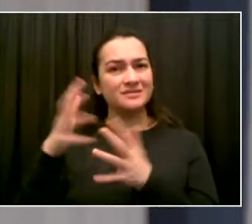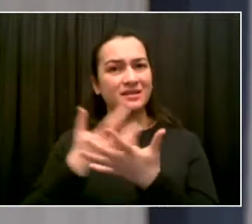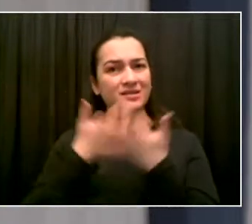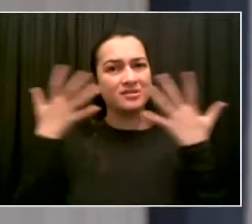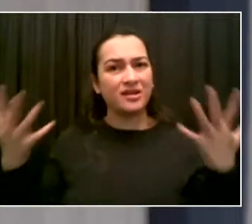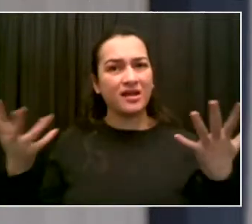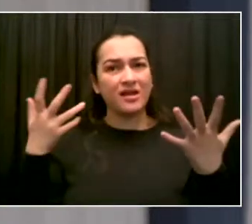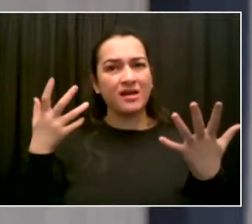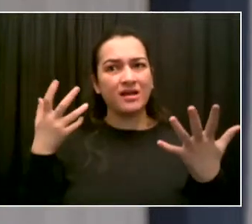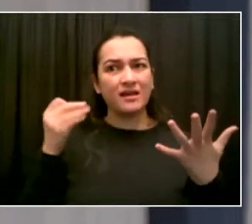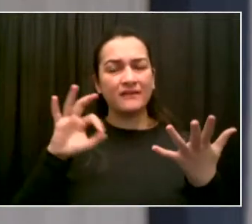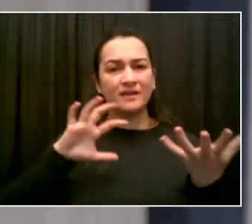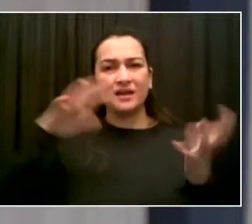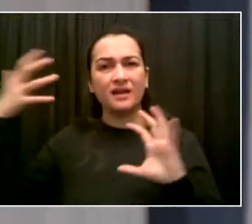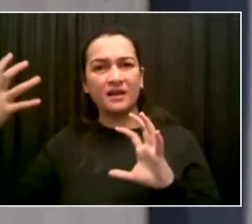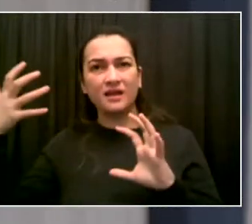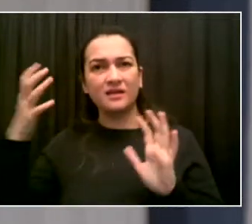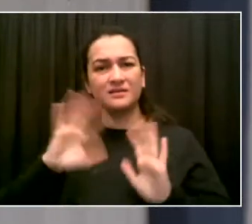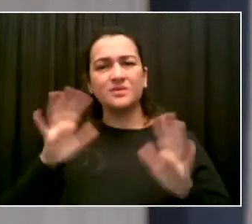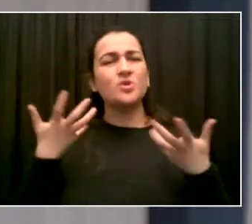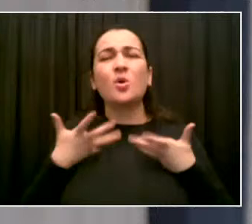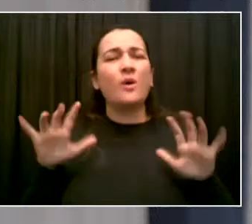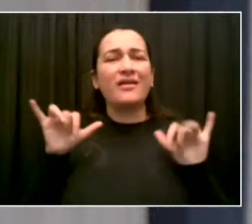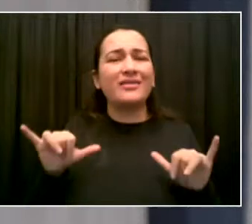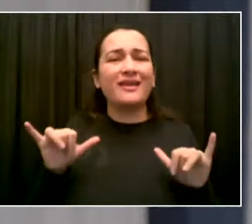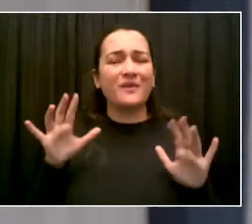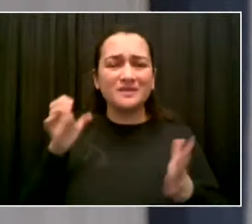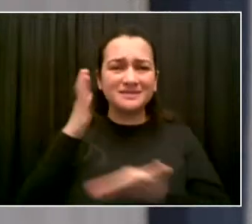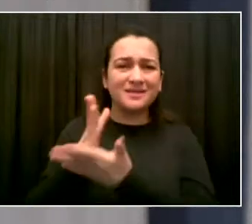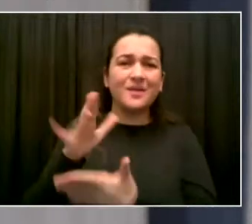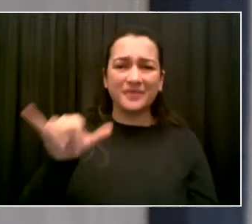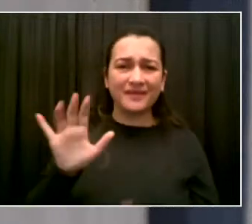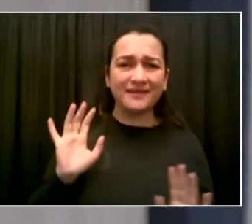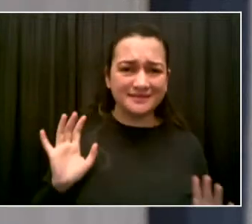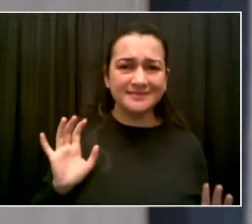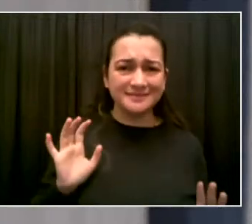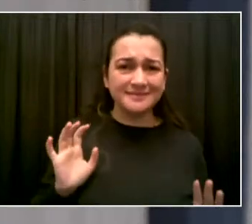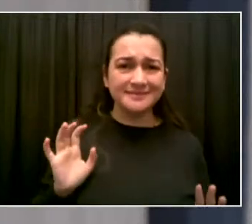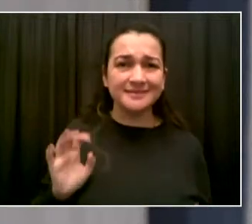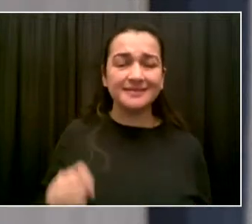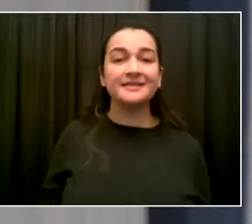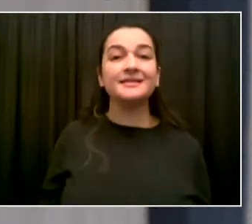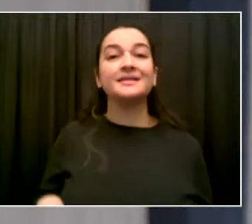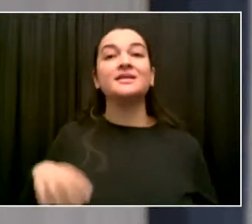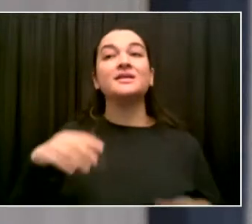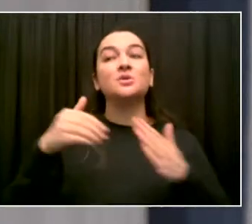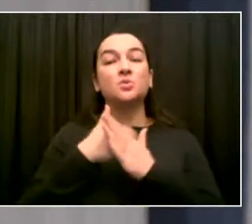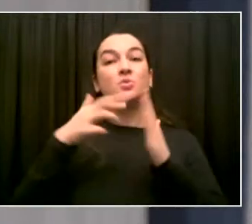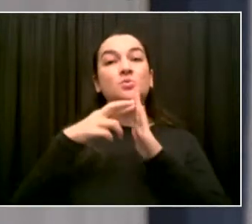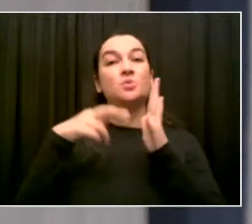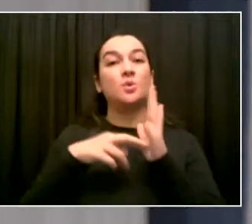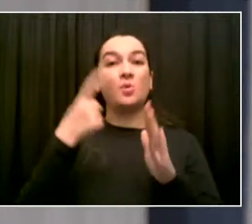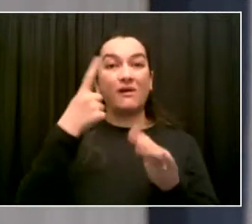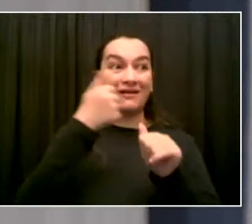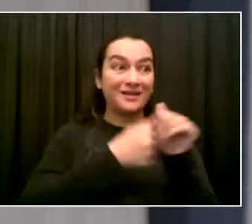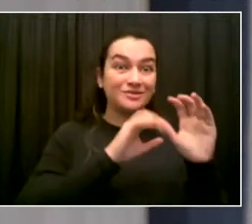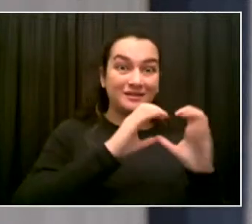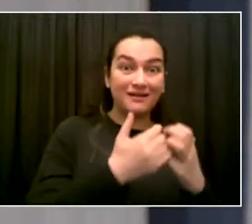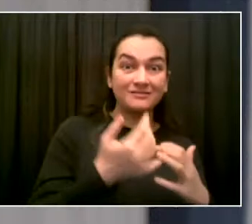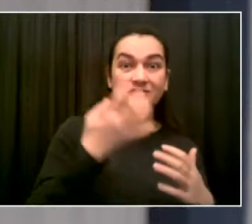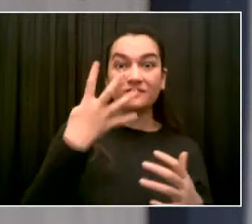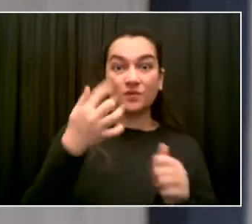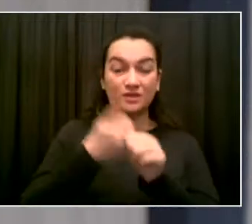to. The second is we're bringing to bear what we know has worked over the last several months, which is increased